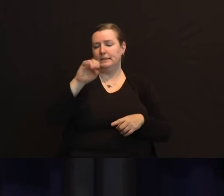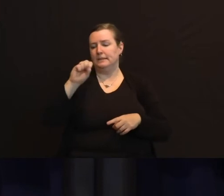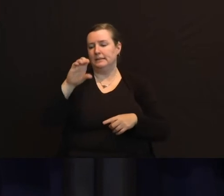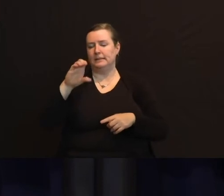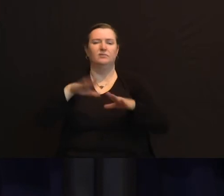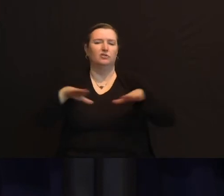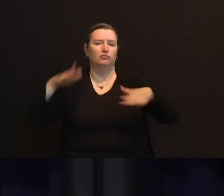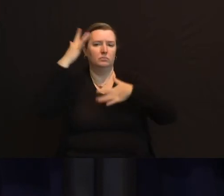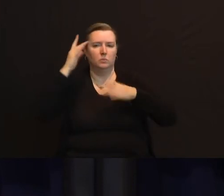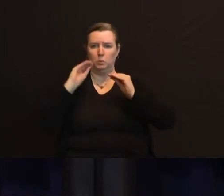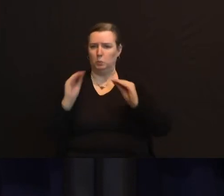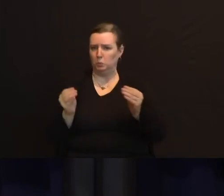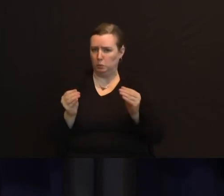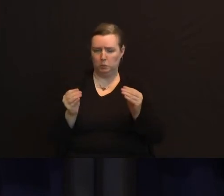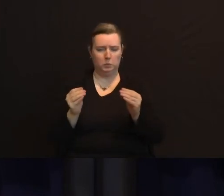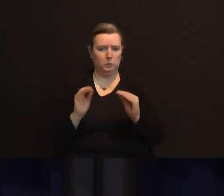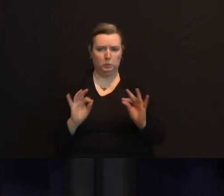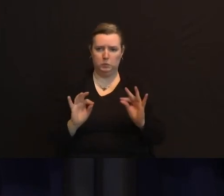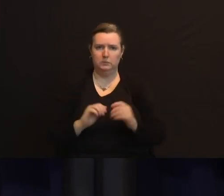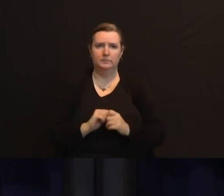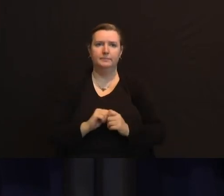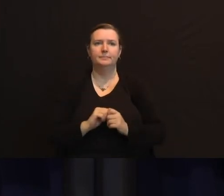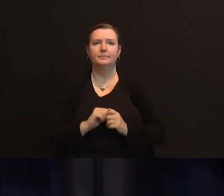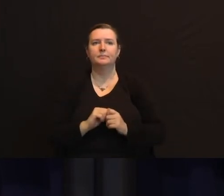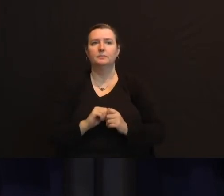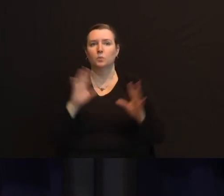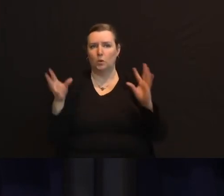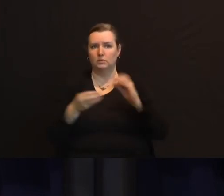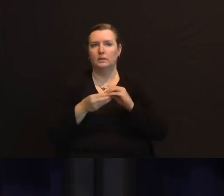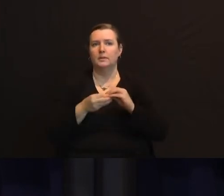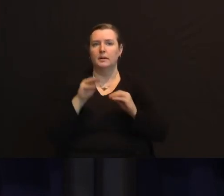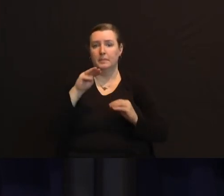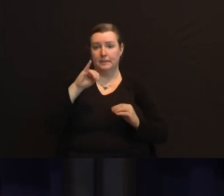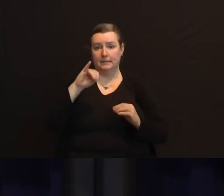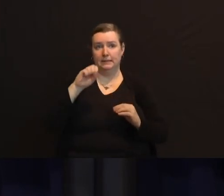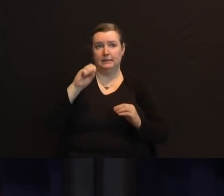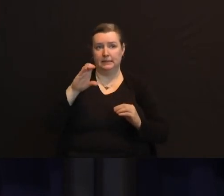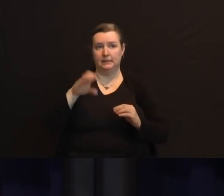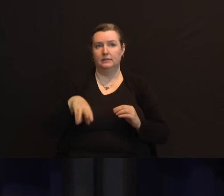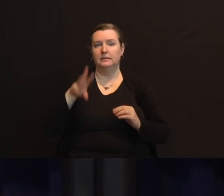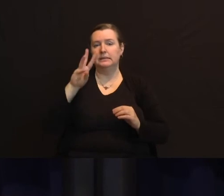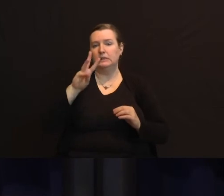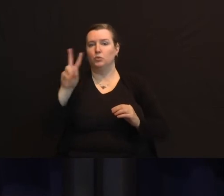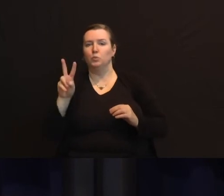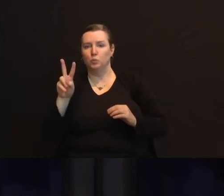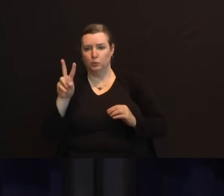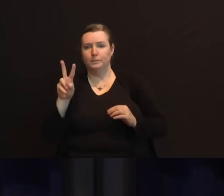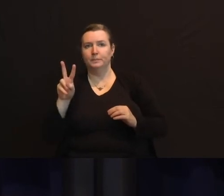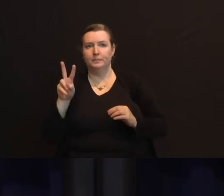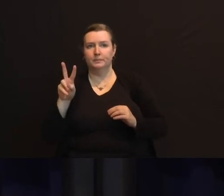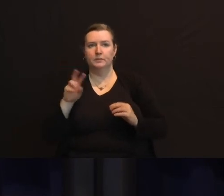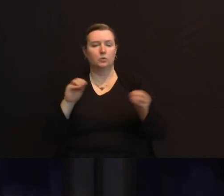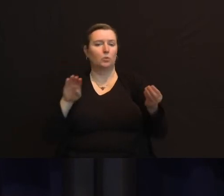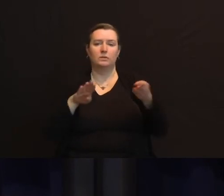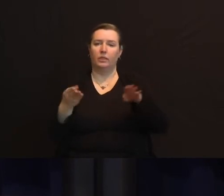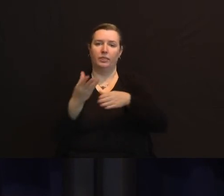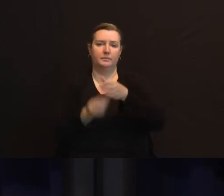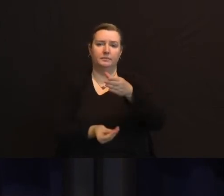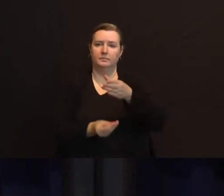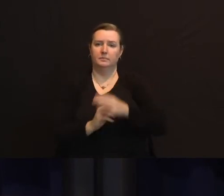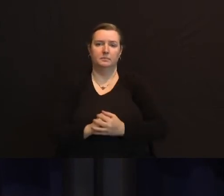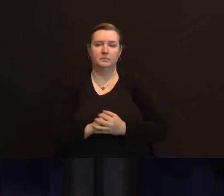children. There are 62 total cases in the state and no deaths reported at this time. The Governor